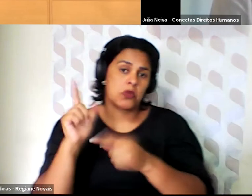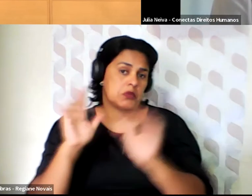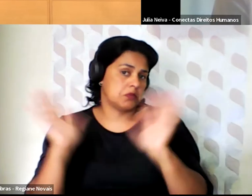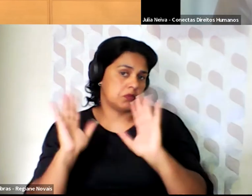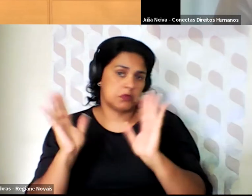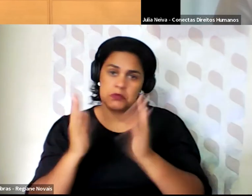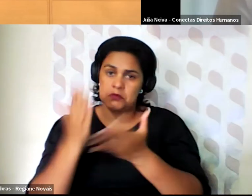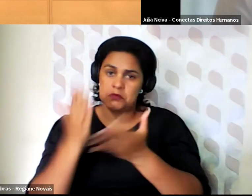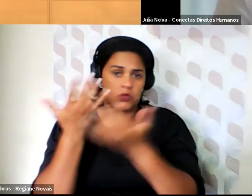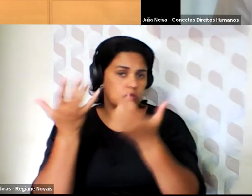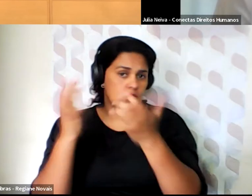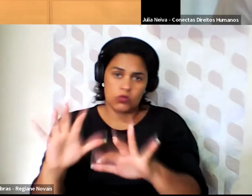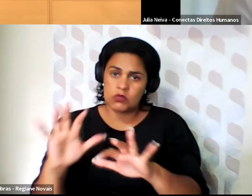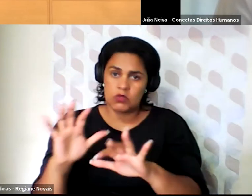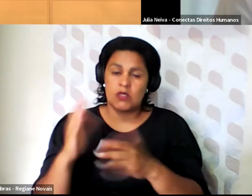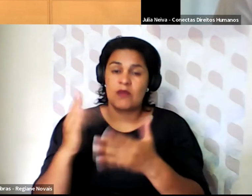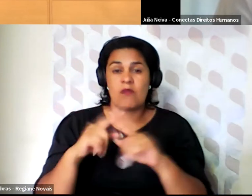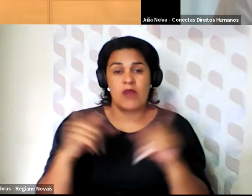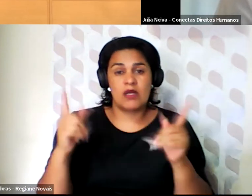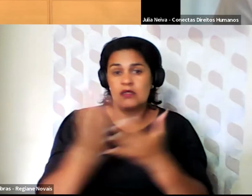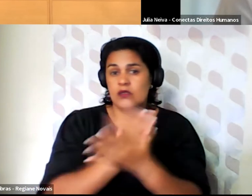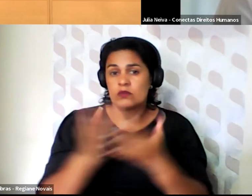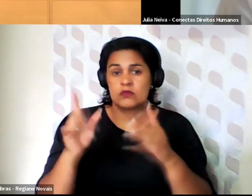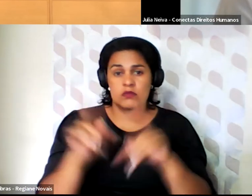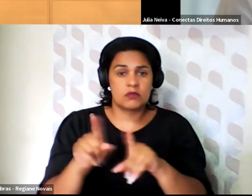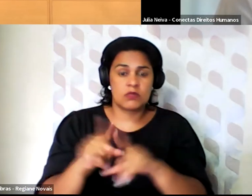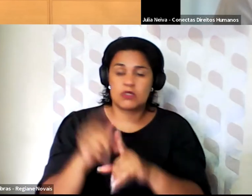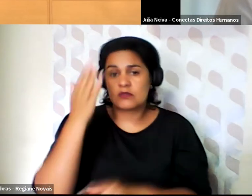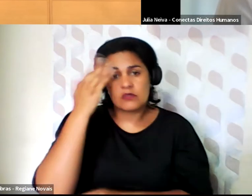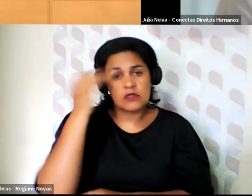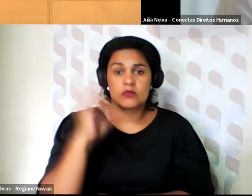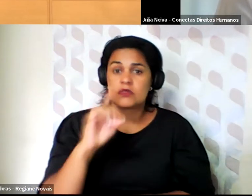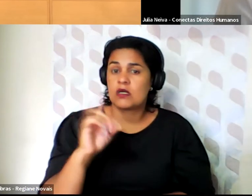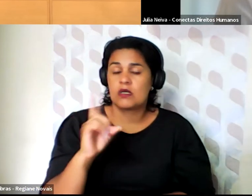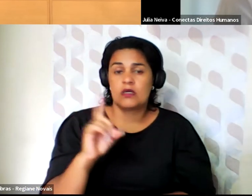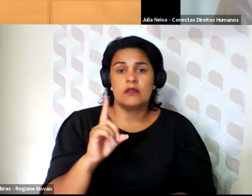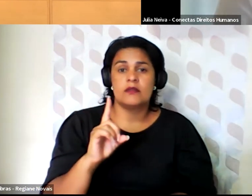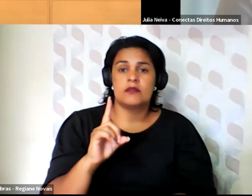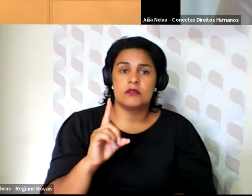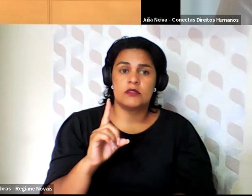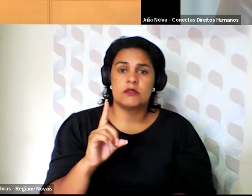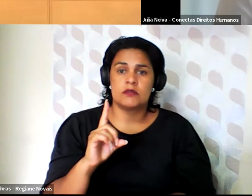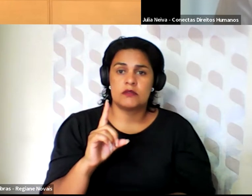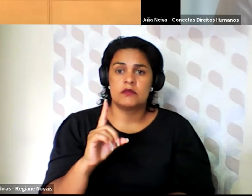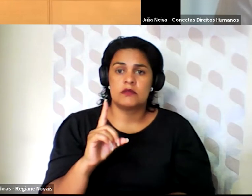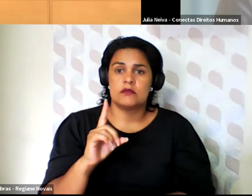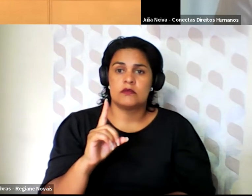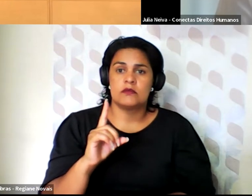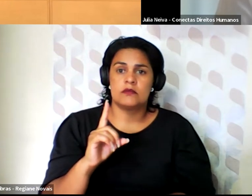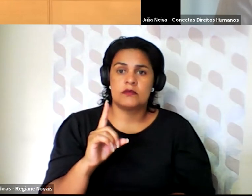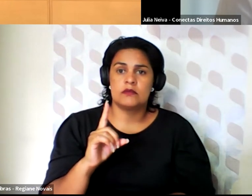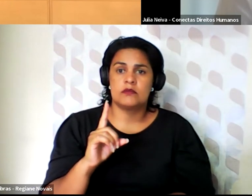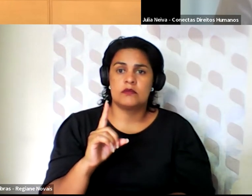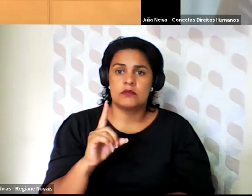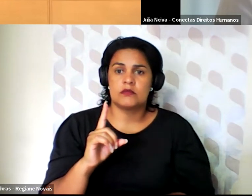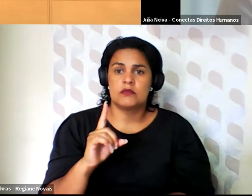process, to engage. And that's why we've been requesting OECD to make this process as open as possible, so that we